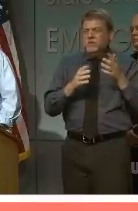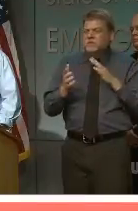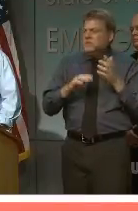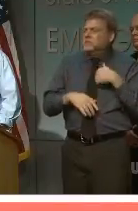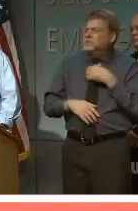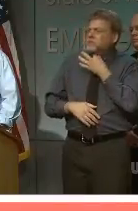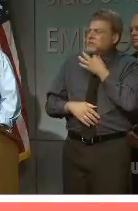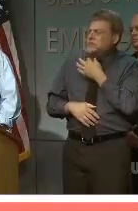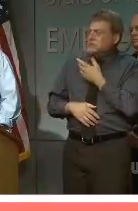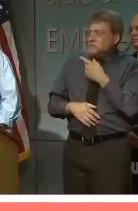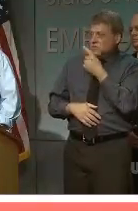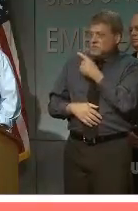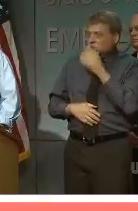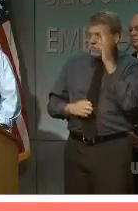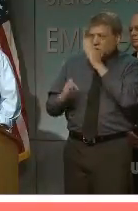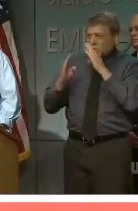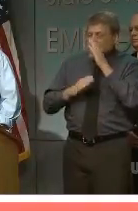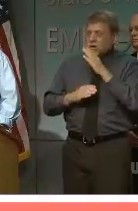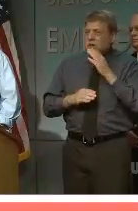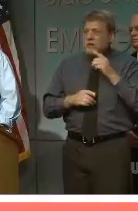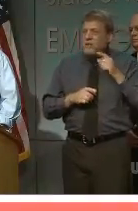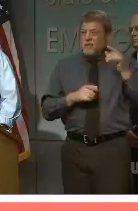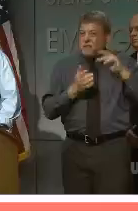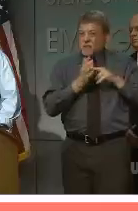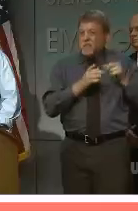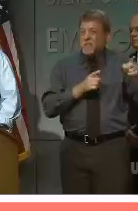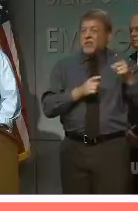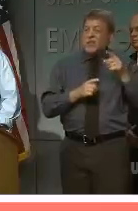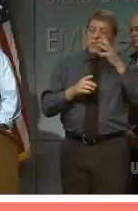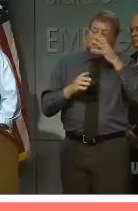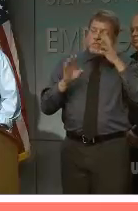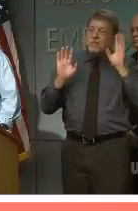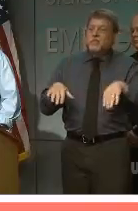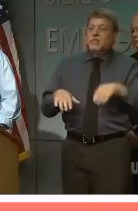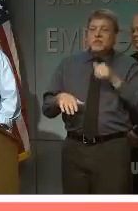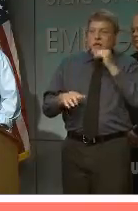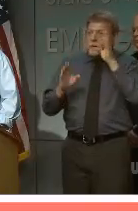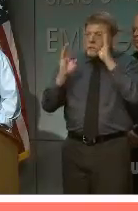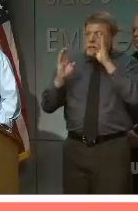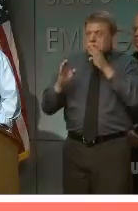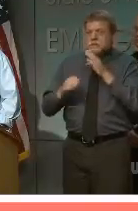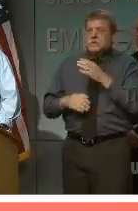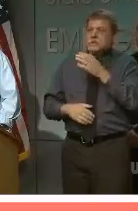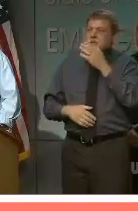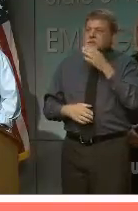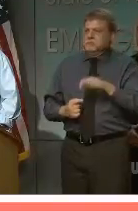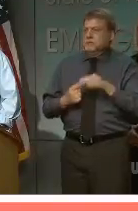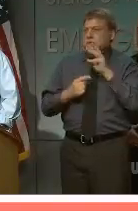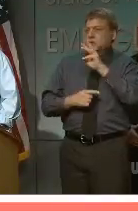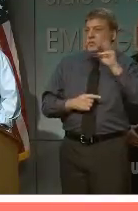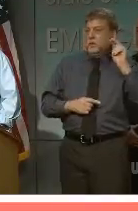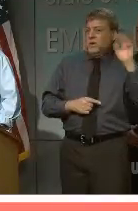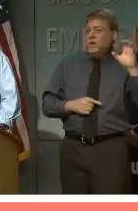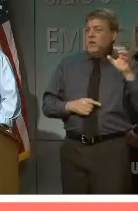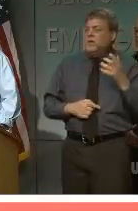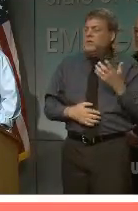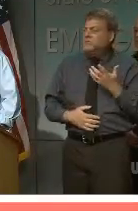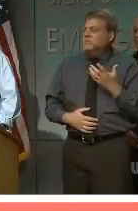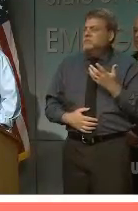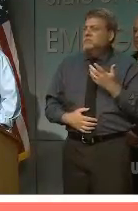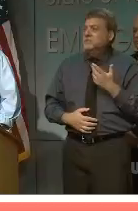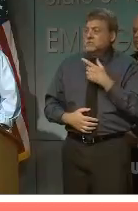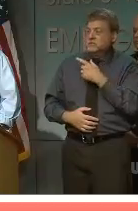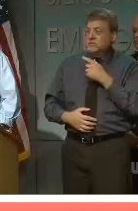Was there a concern that people weren't paying close enough attention to this storm, particularly in the West?